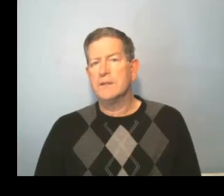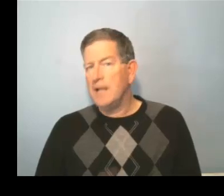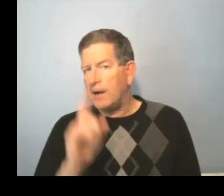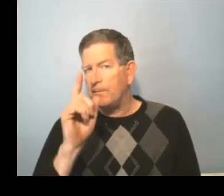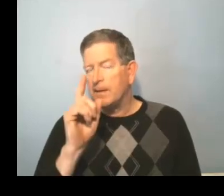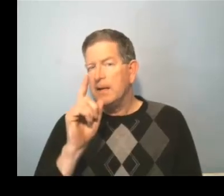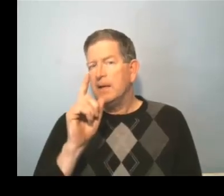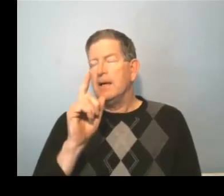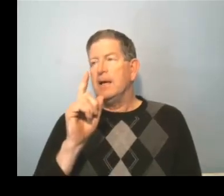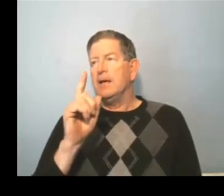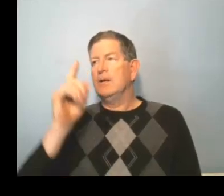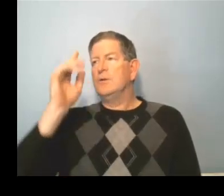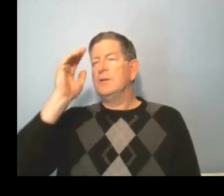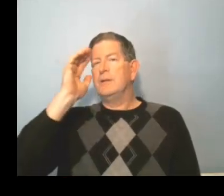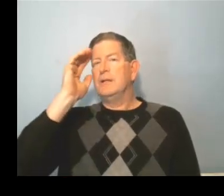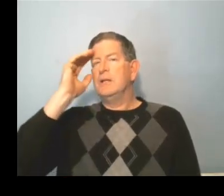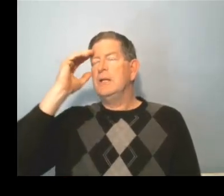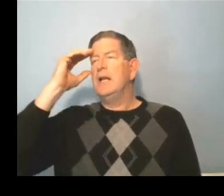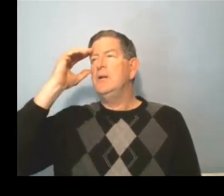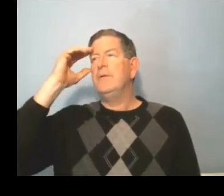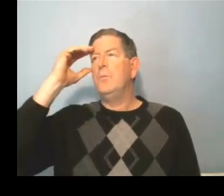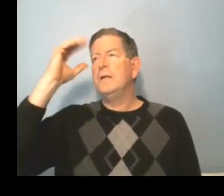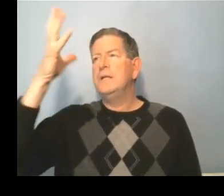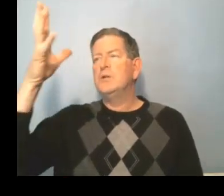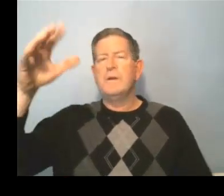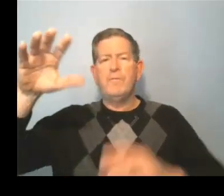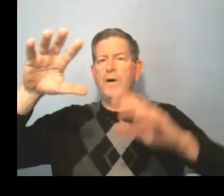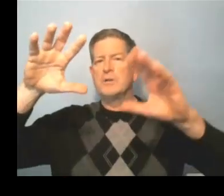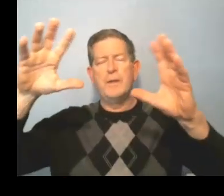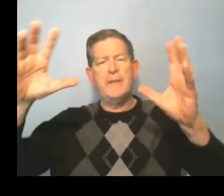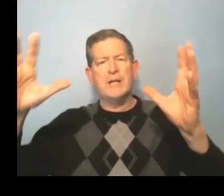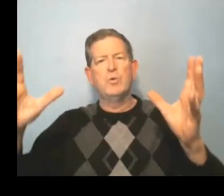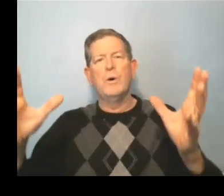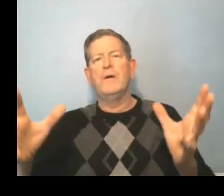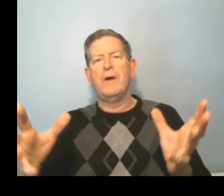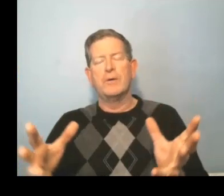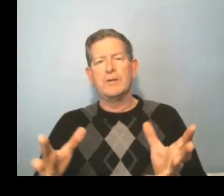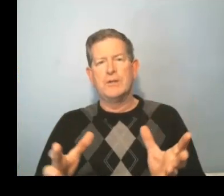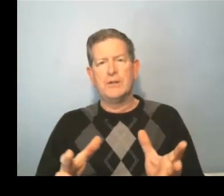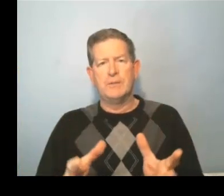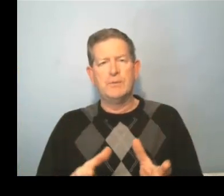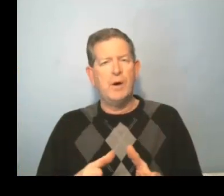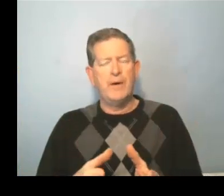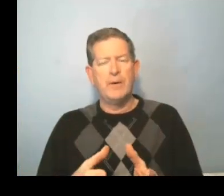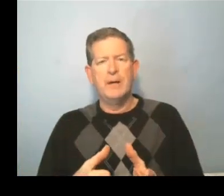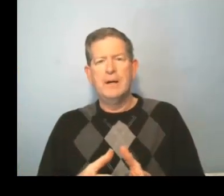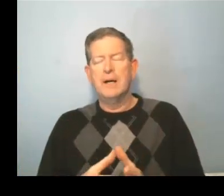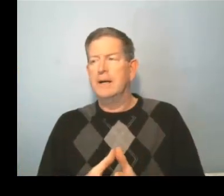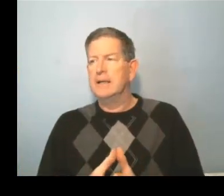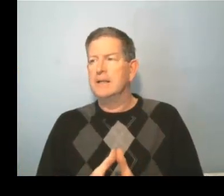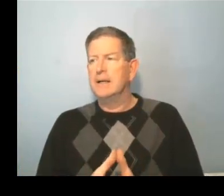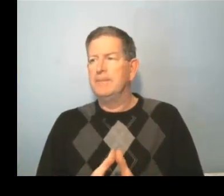moins 10. Now, il est 9h moins 10 really falls within that 12-hour system,